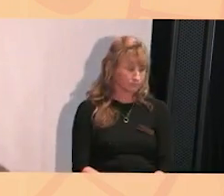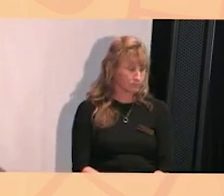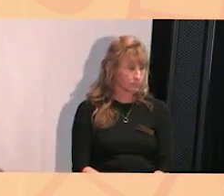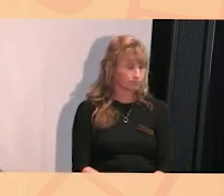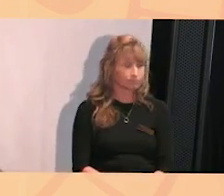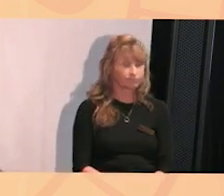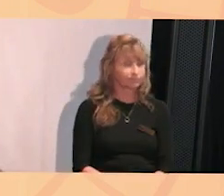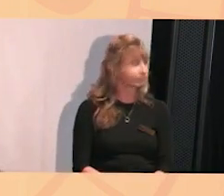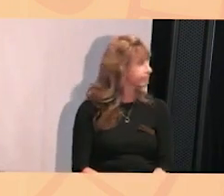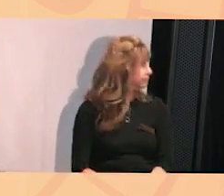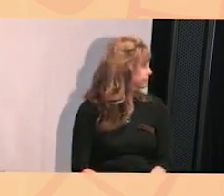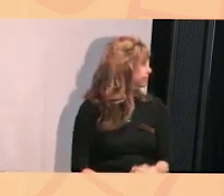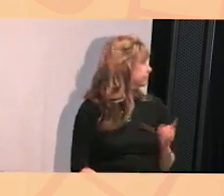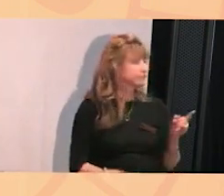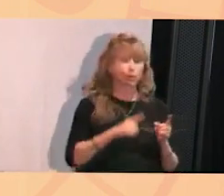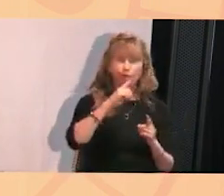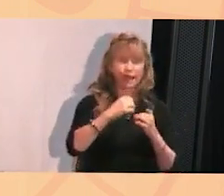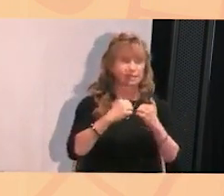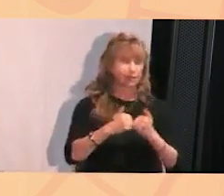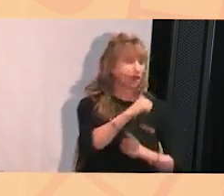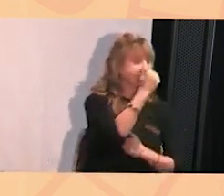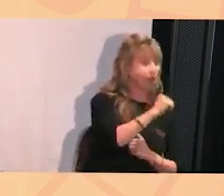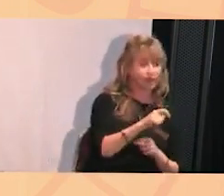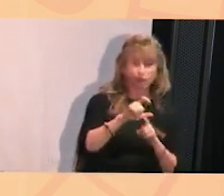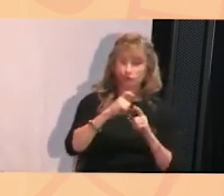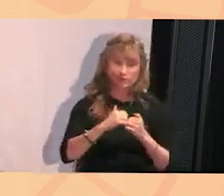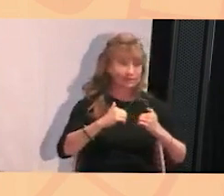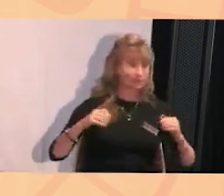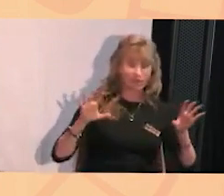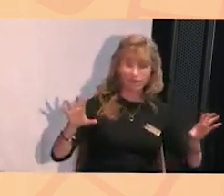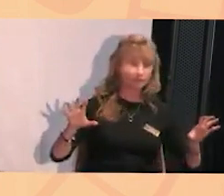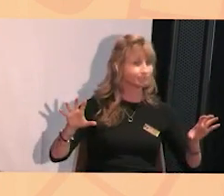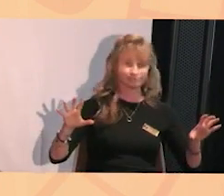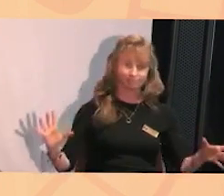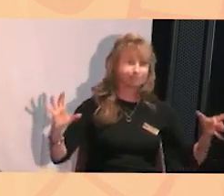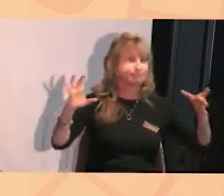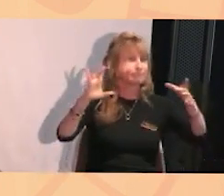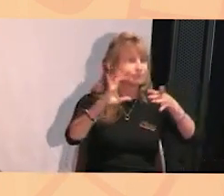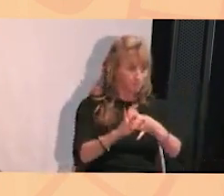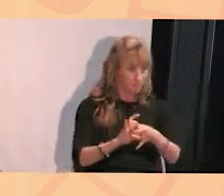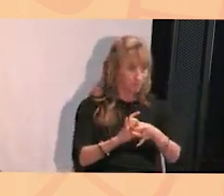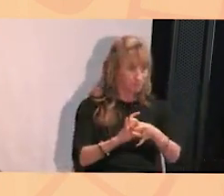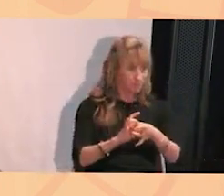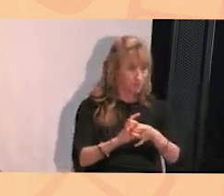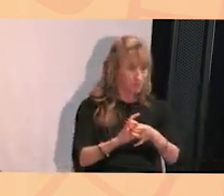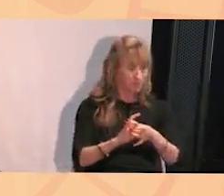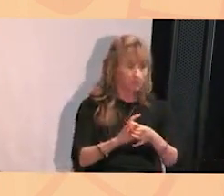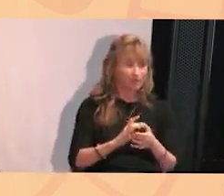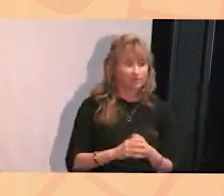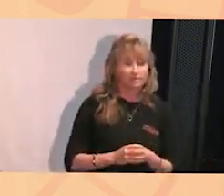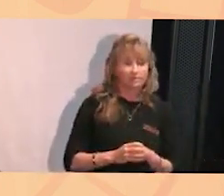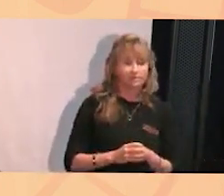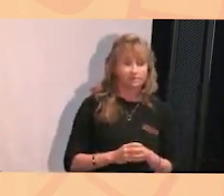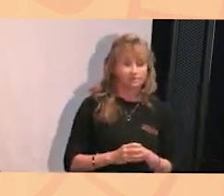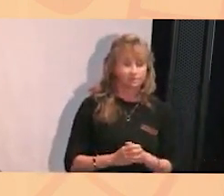You can't separate art from culture, and you can't separate culture from art. They go hand in hand. But